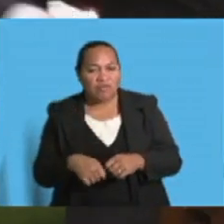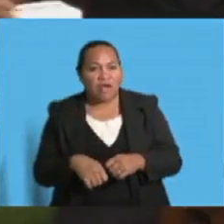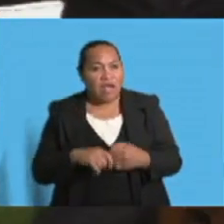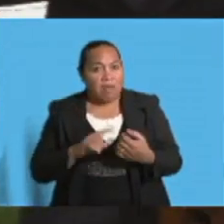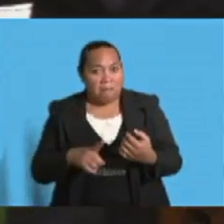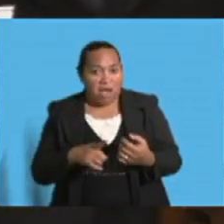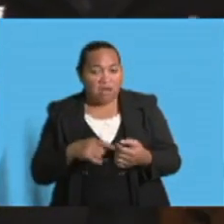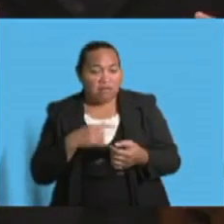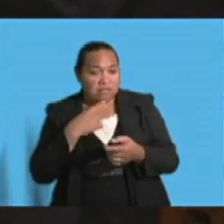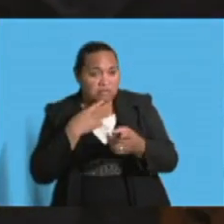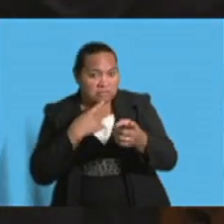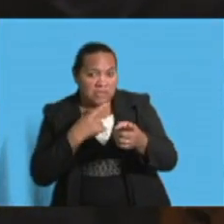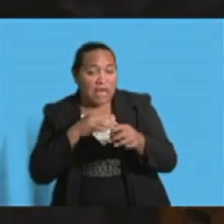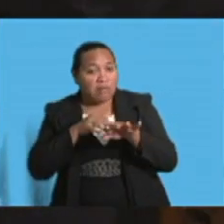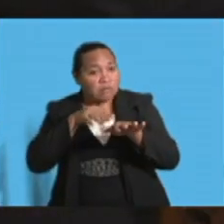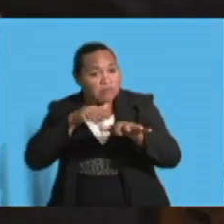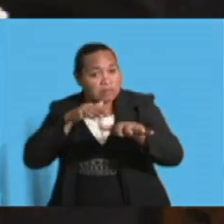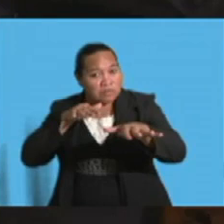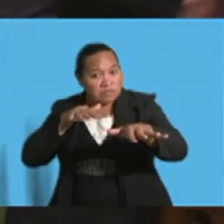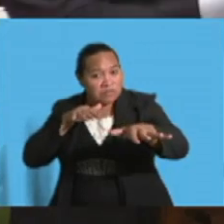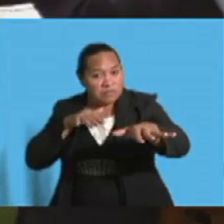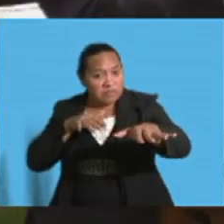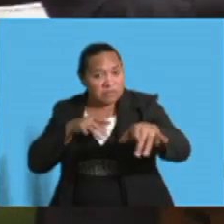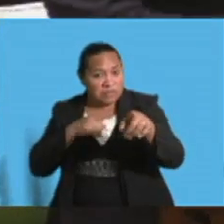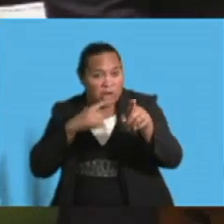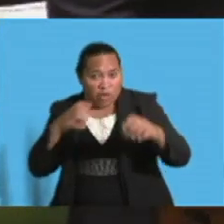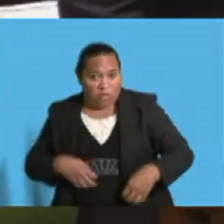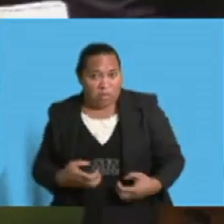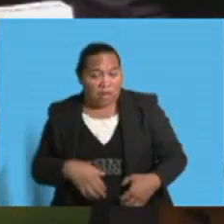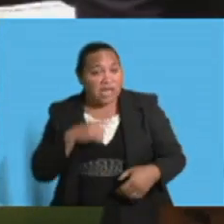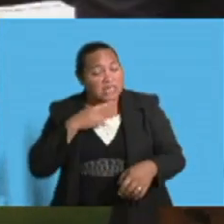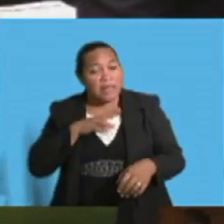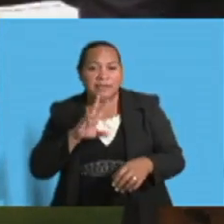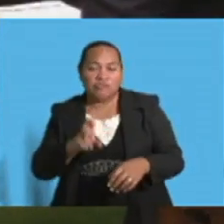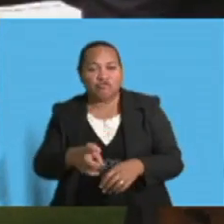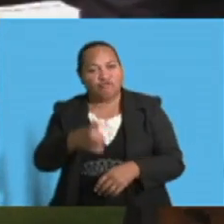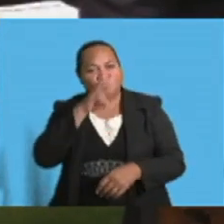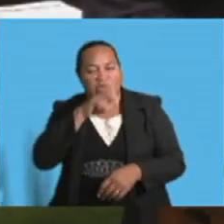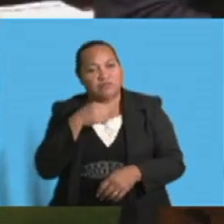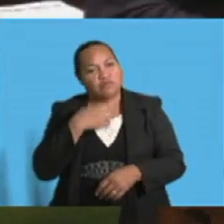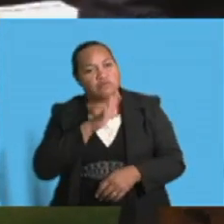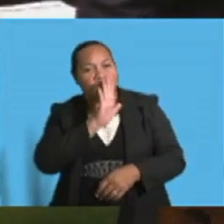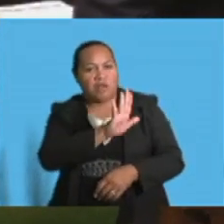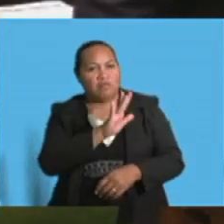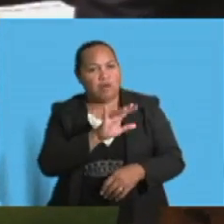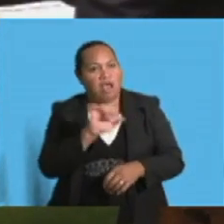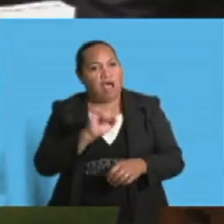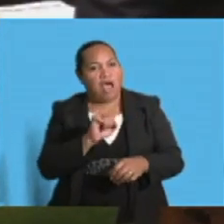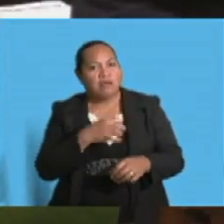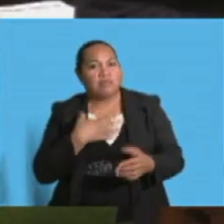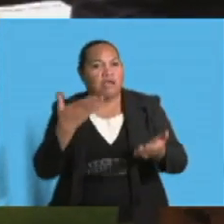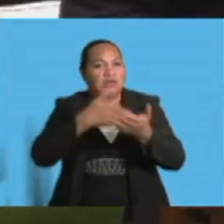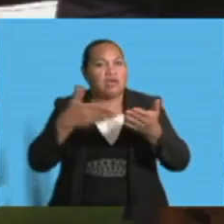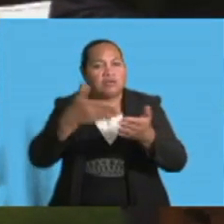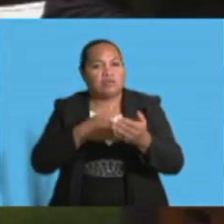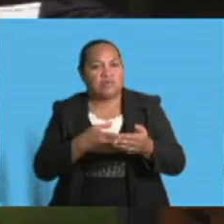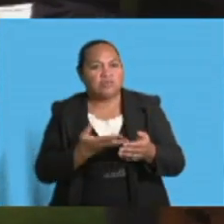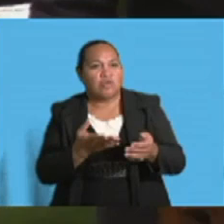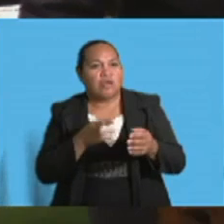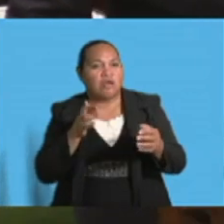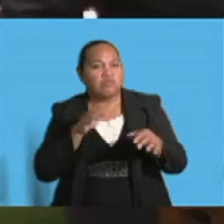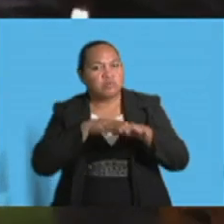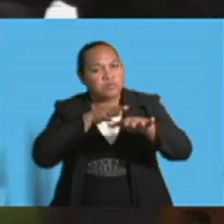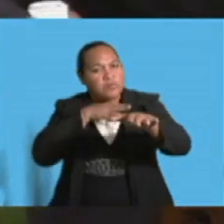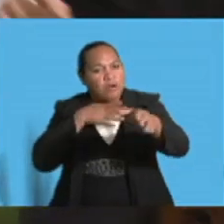say because of this traffic congestion has taken place and therefore we should restrict the number of cars on the road is very elitist. Very elitist. But,